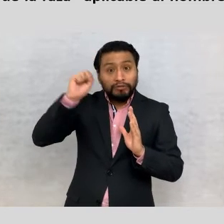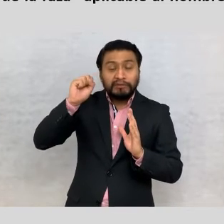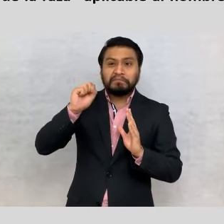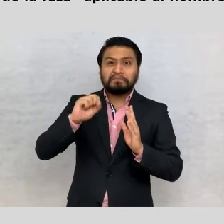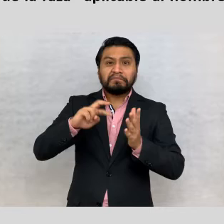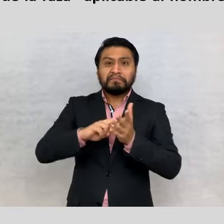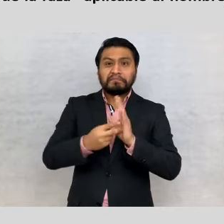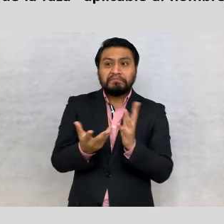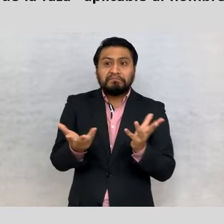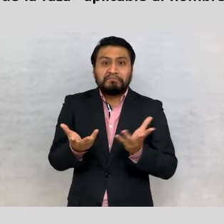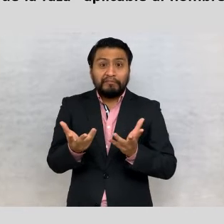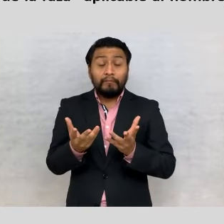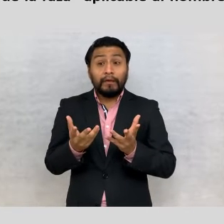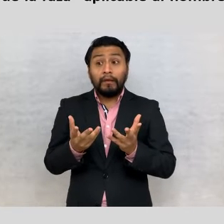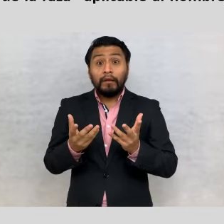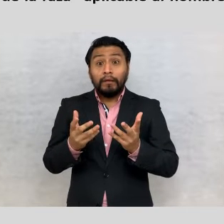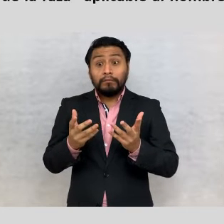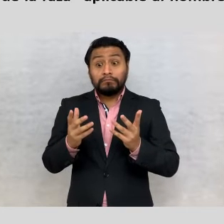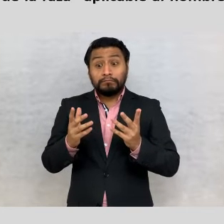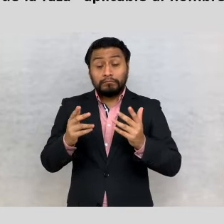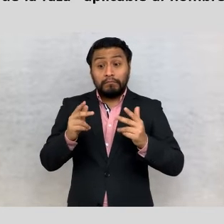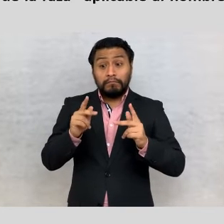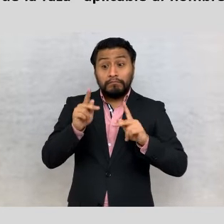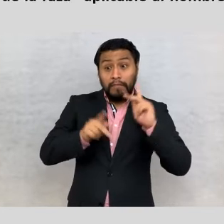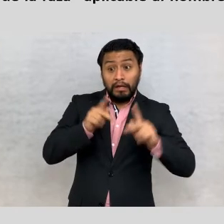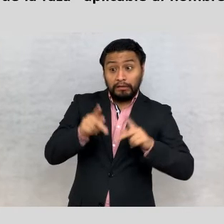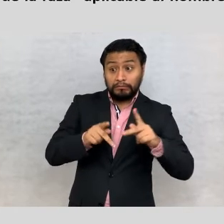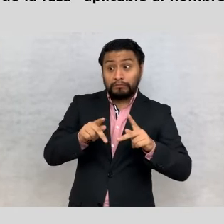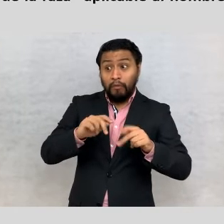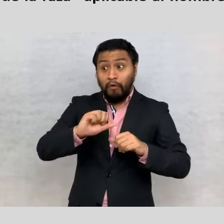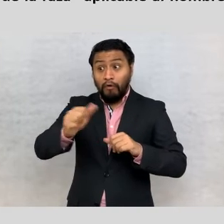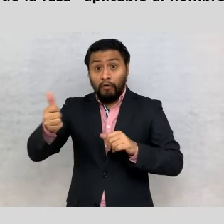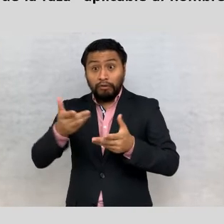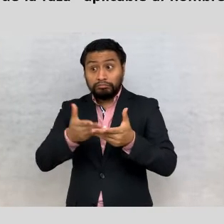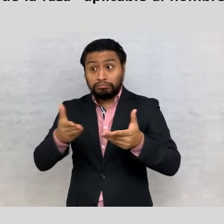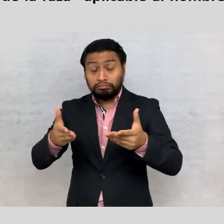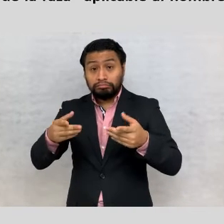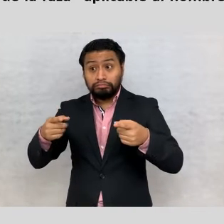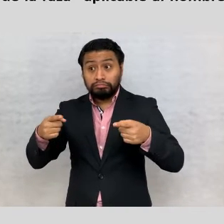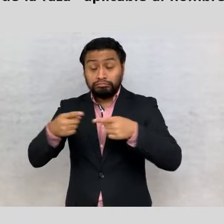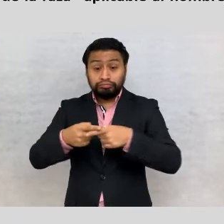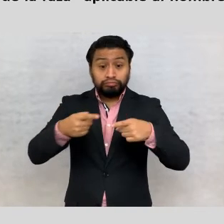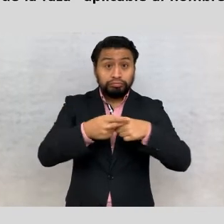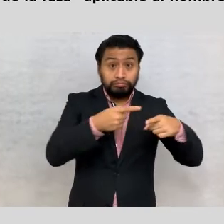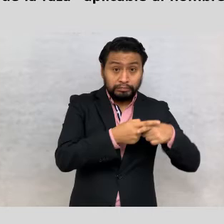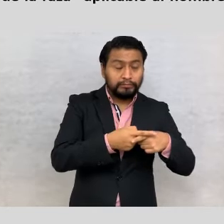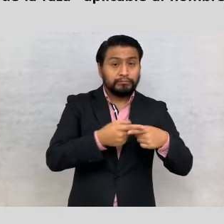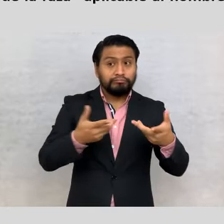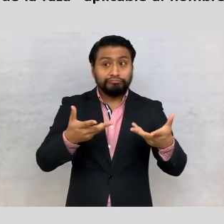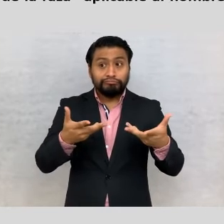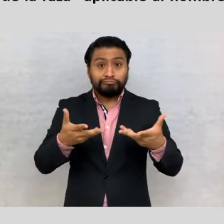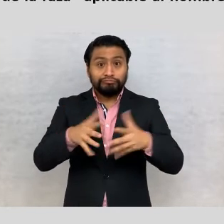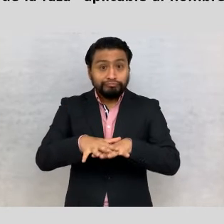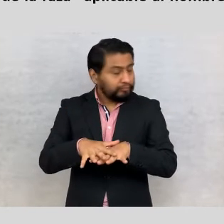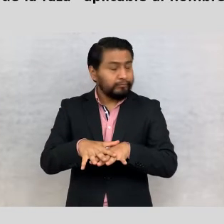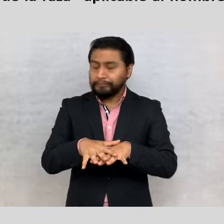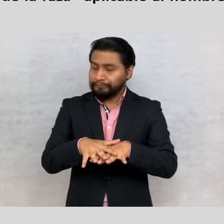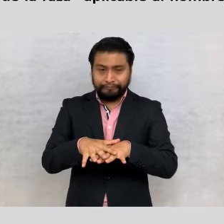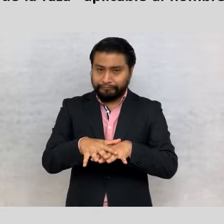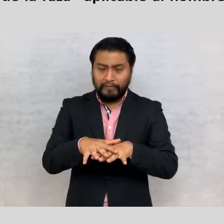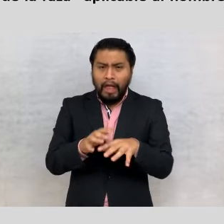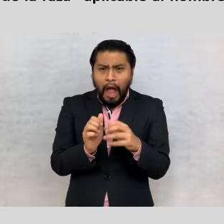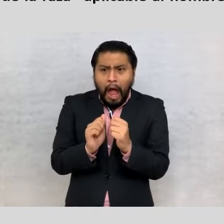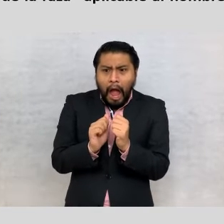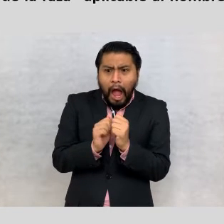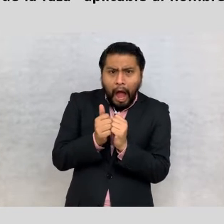the interference of the human being, preempting natural selection, in order